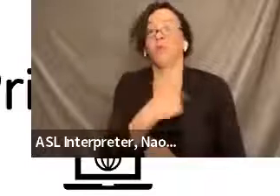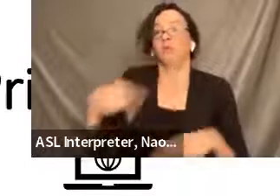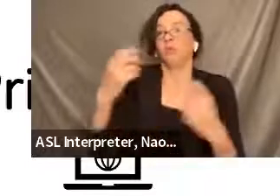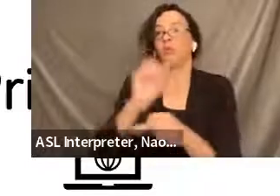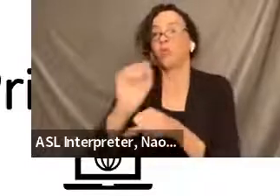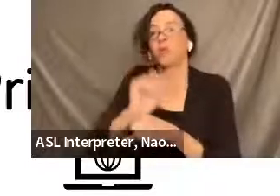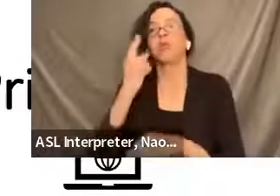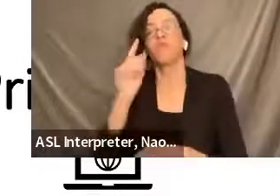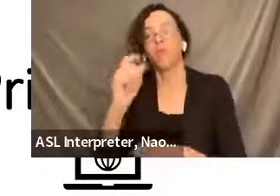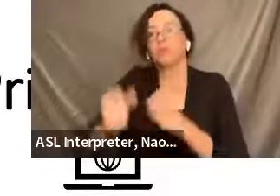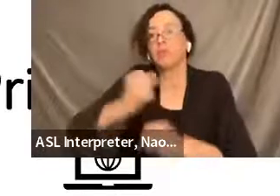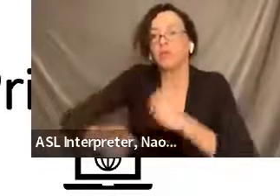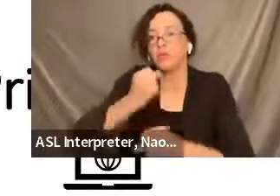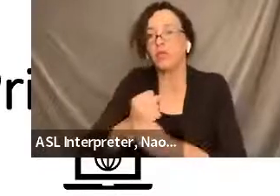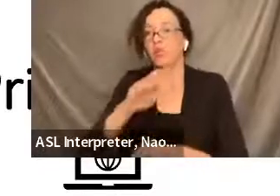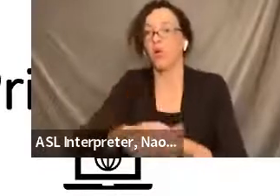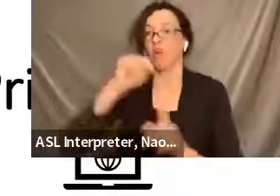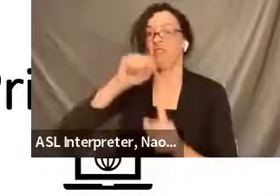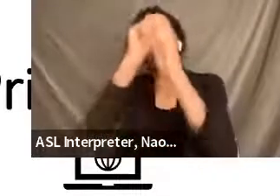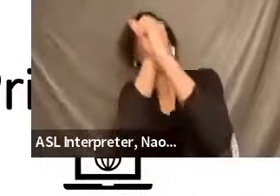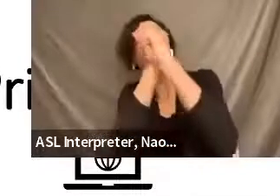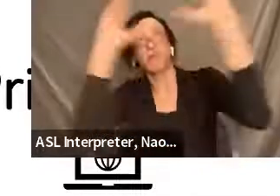vision. And we met again with